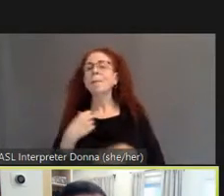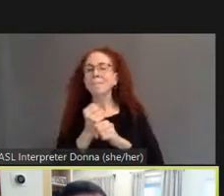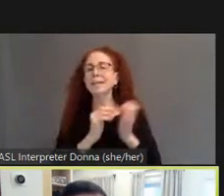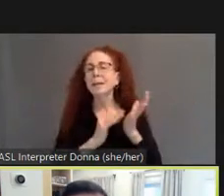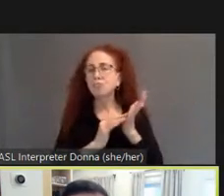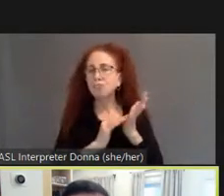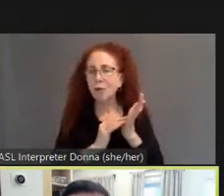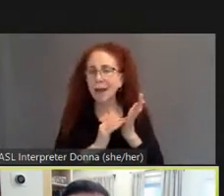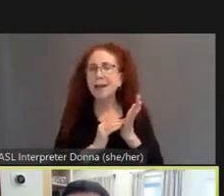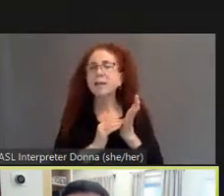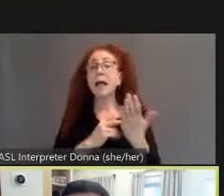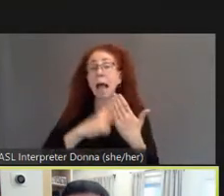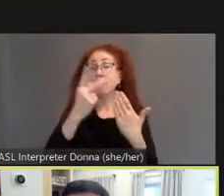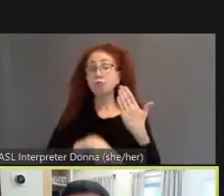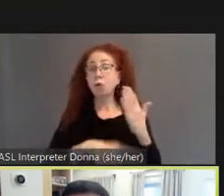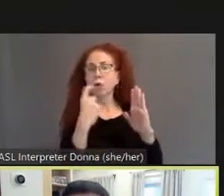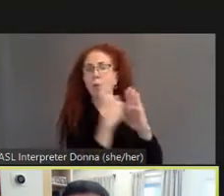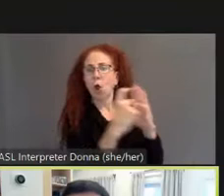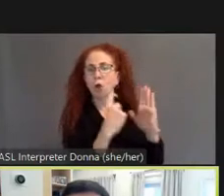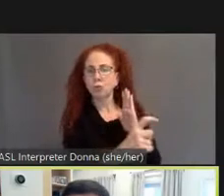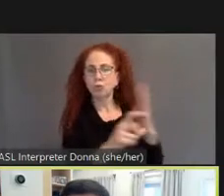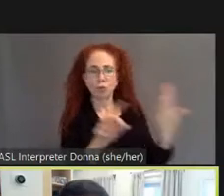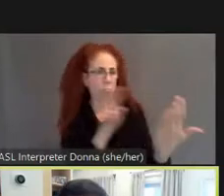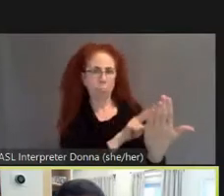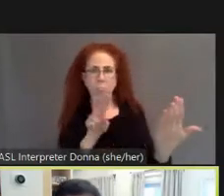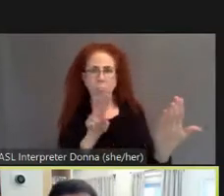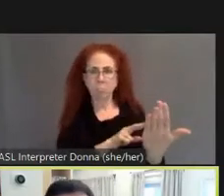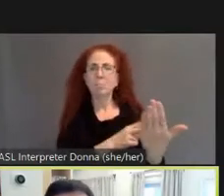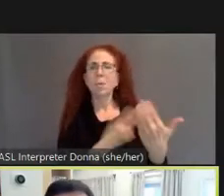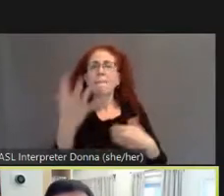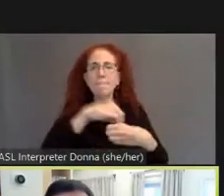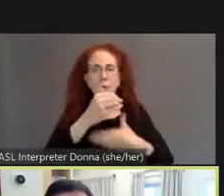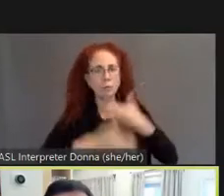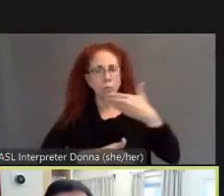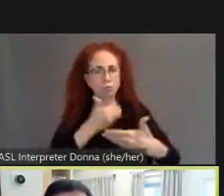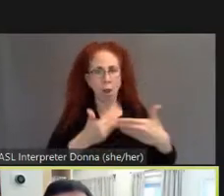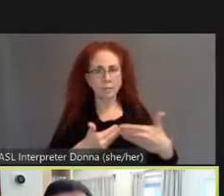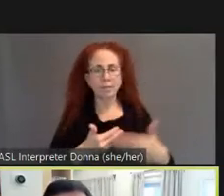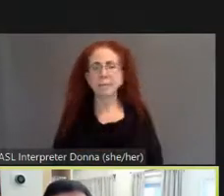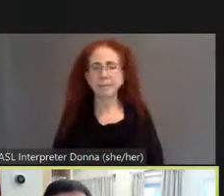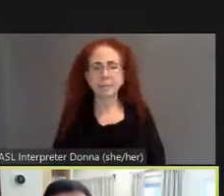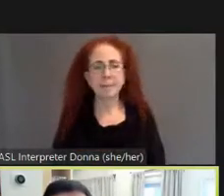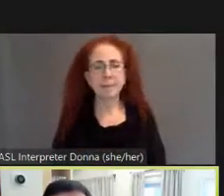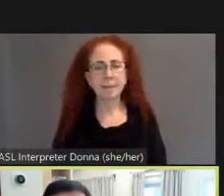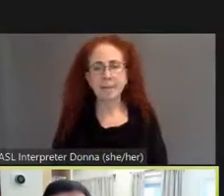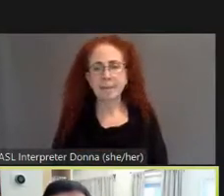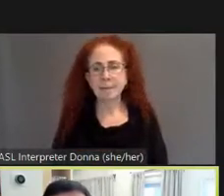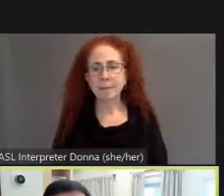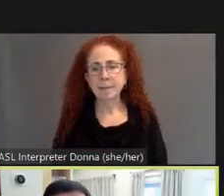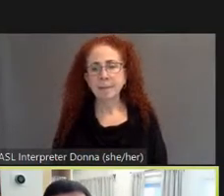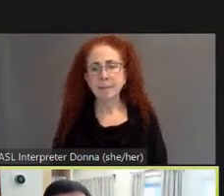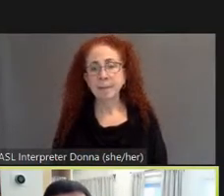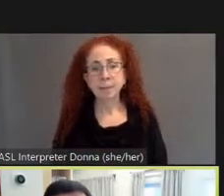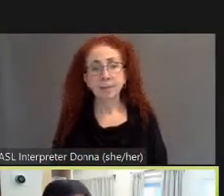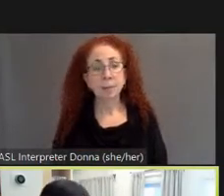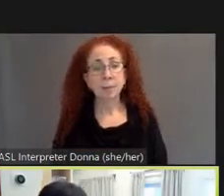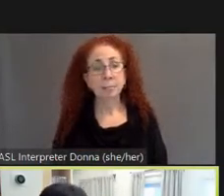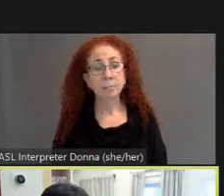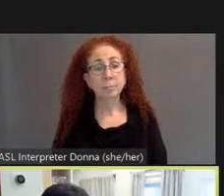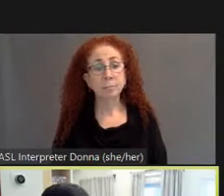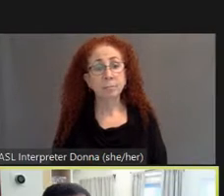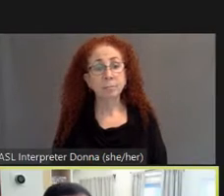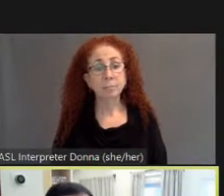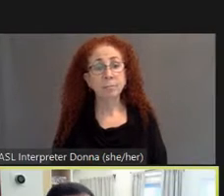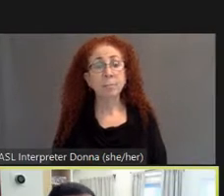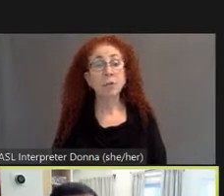print programs as part of what we do in addition to audio described performances. In terms